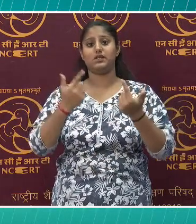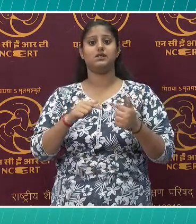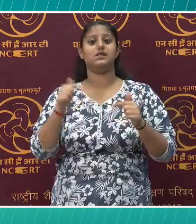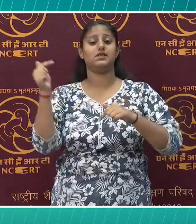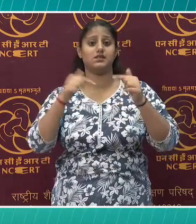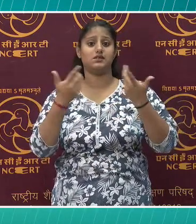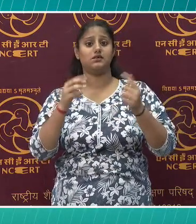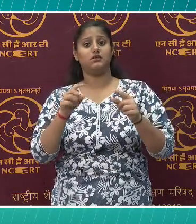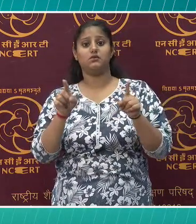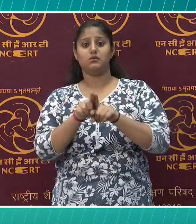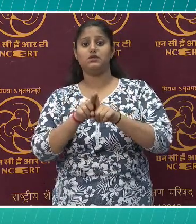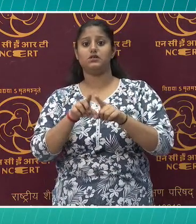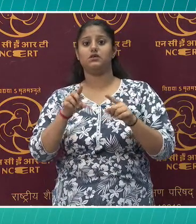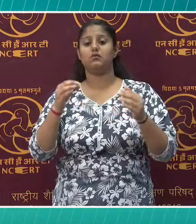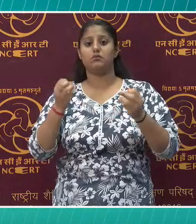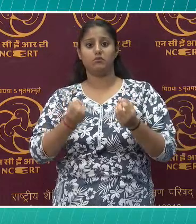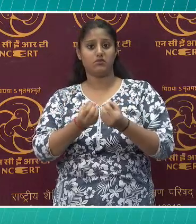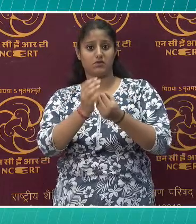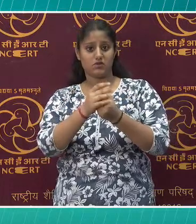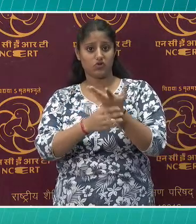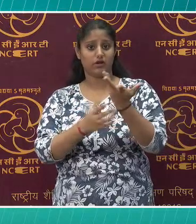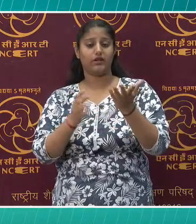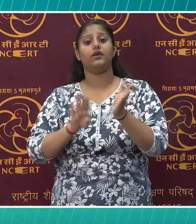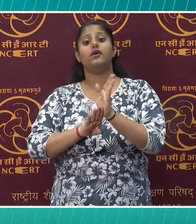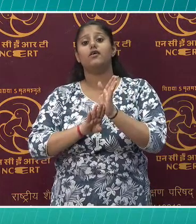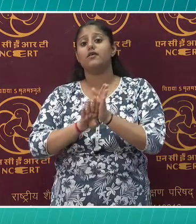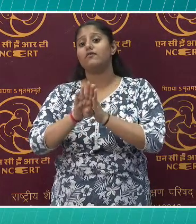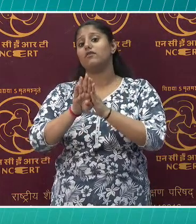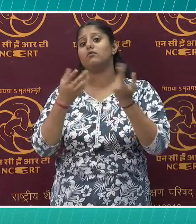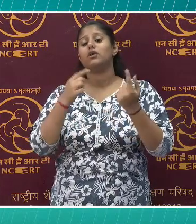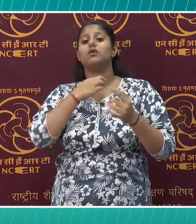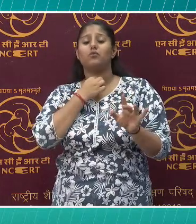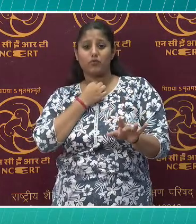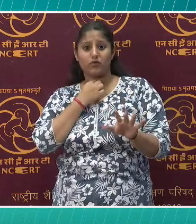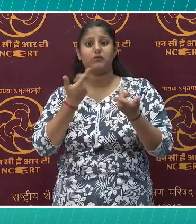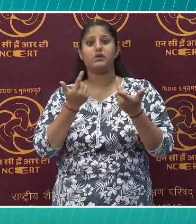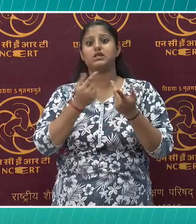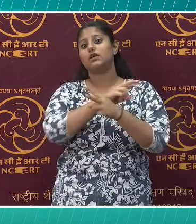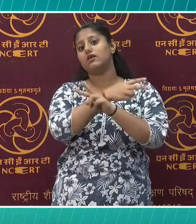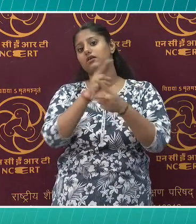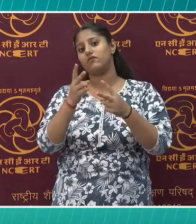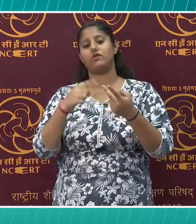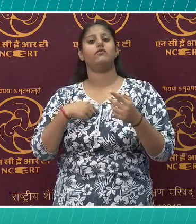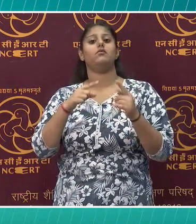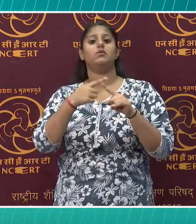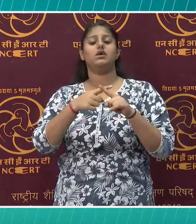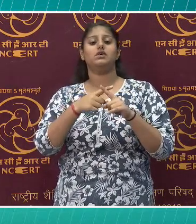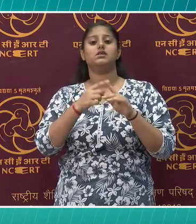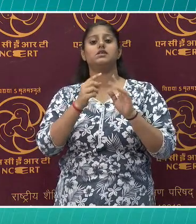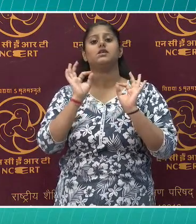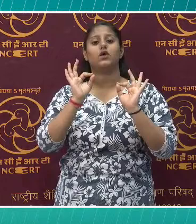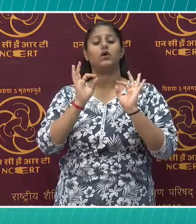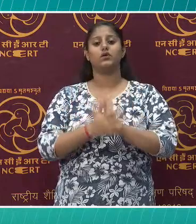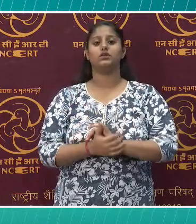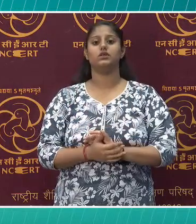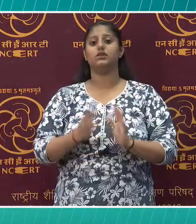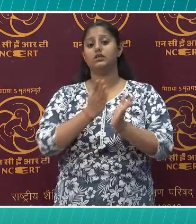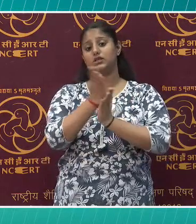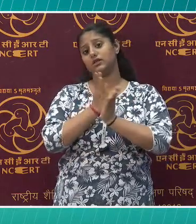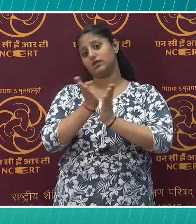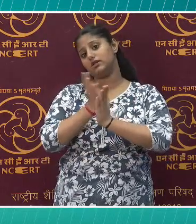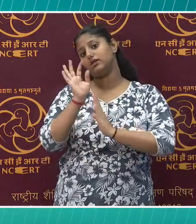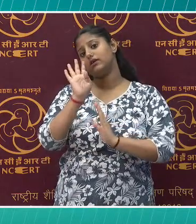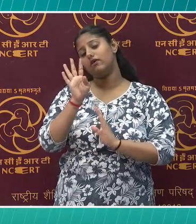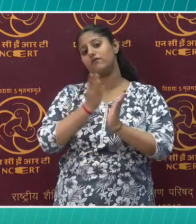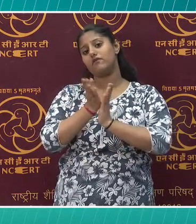beginning, developing, promising, proficient, or excellent. These are ways of